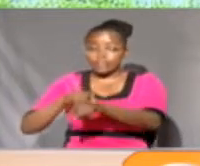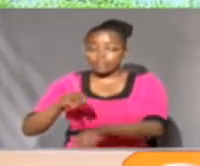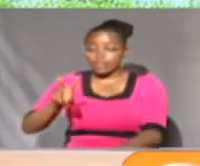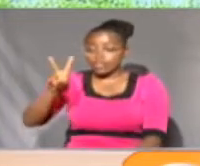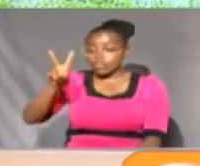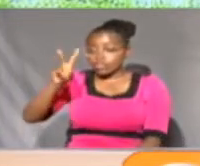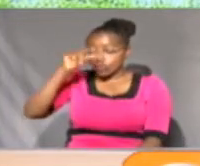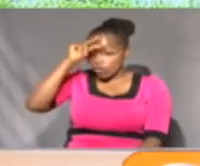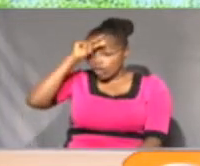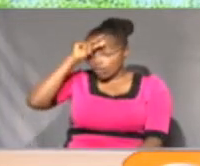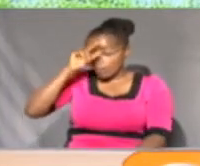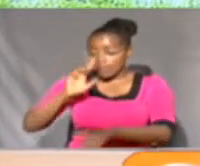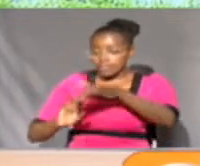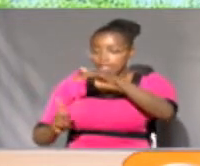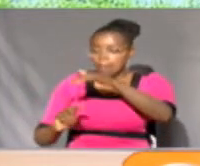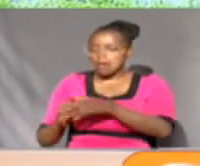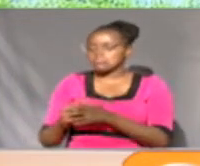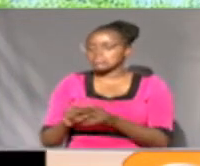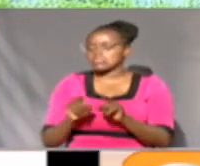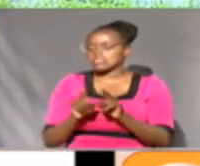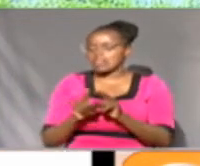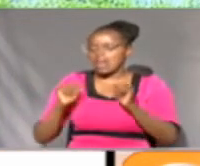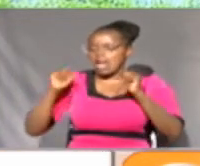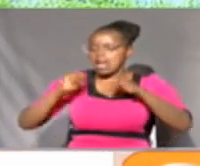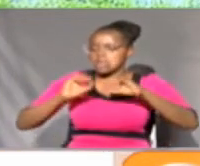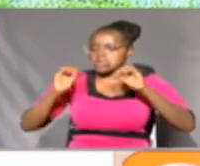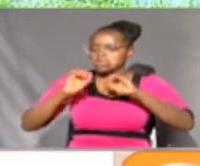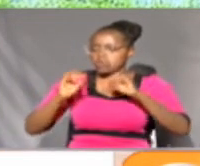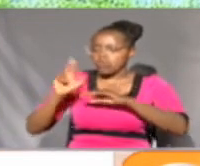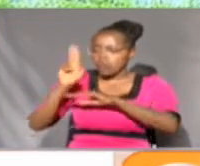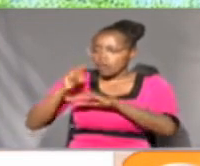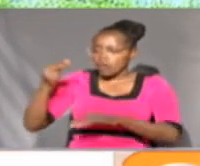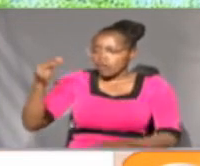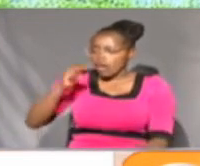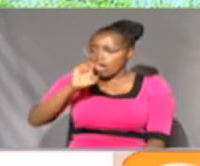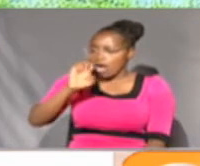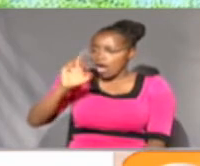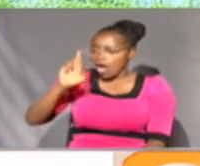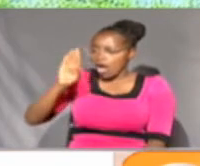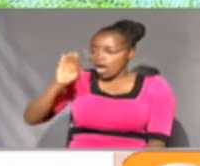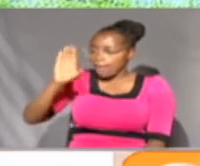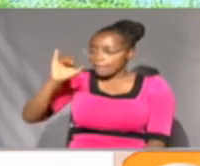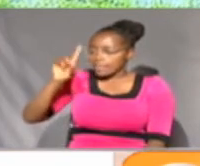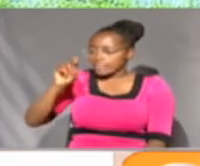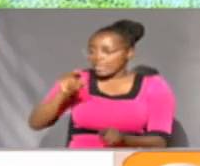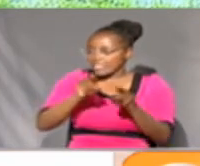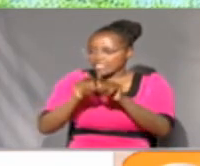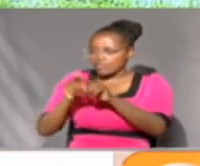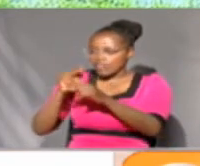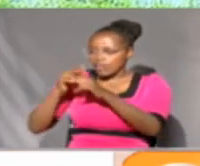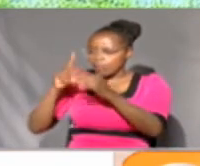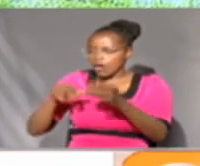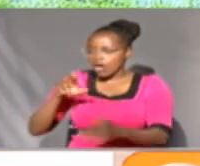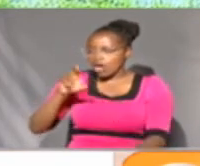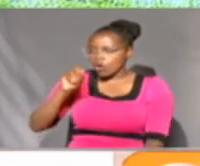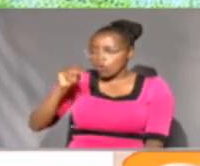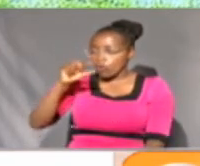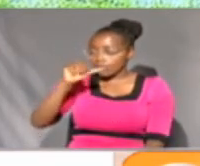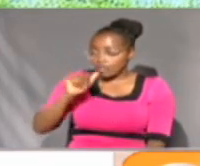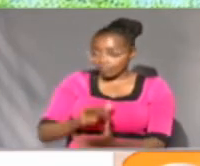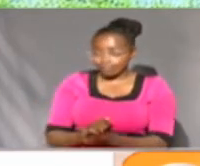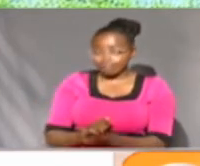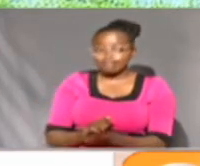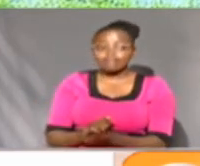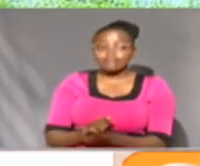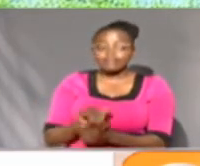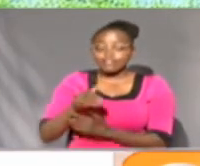Two government ministries have differed over their stand on the use of a herbicide commonly known as Roundup. Now, while the health